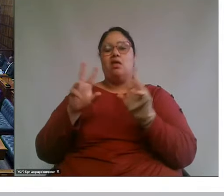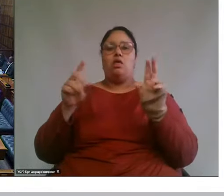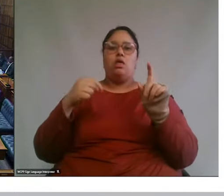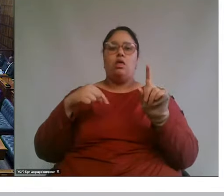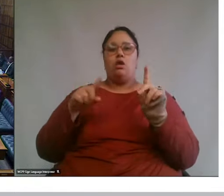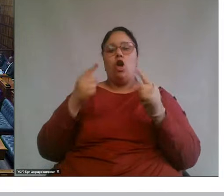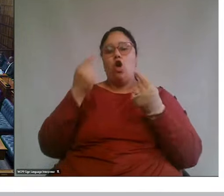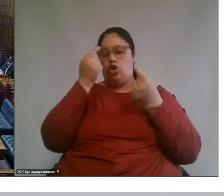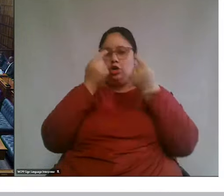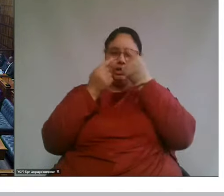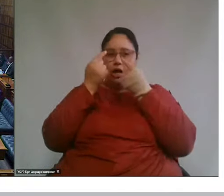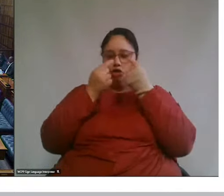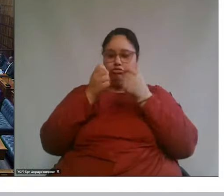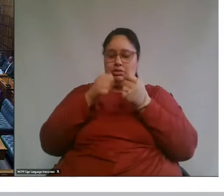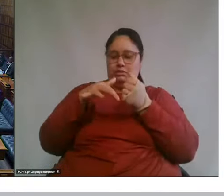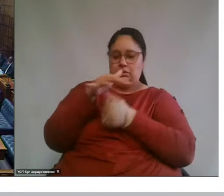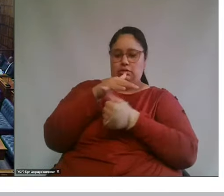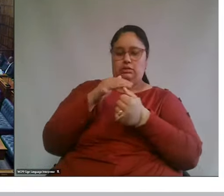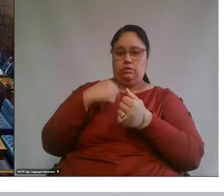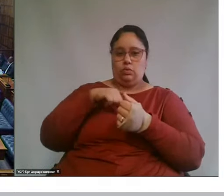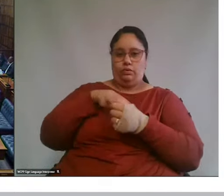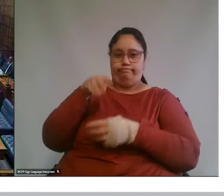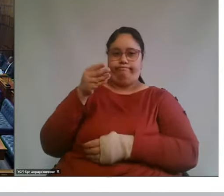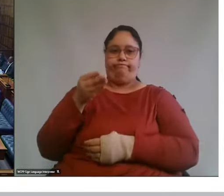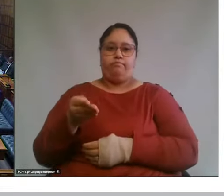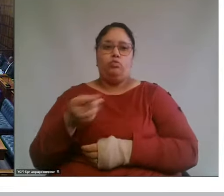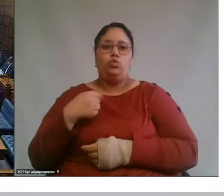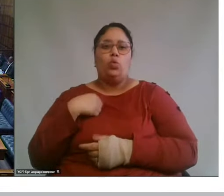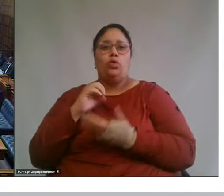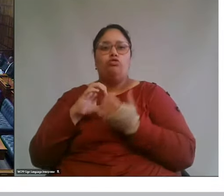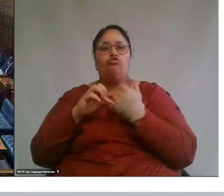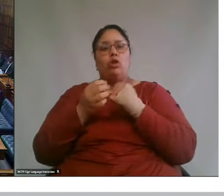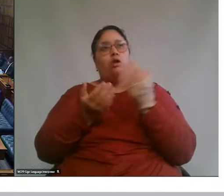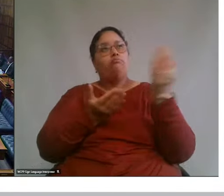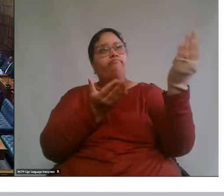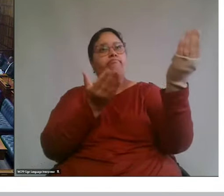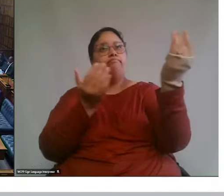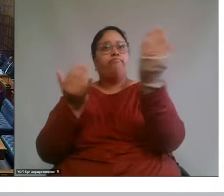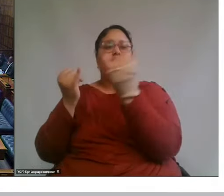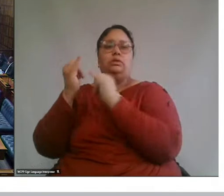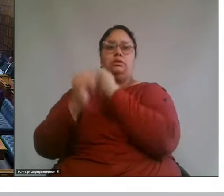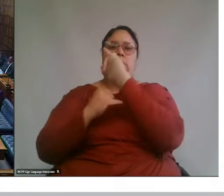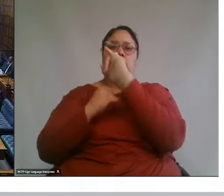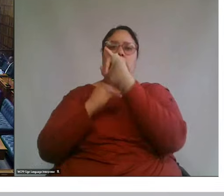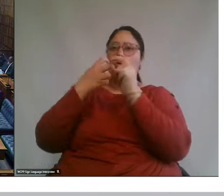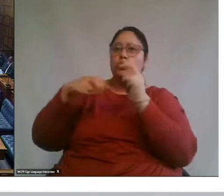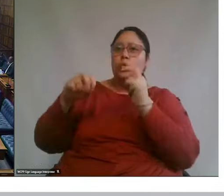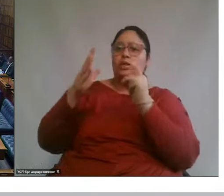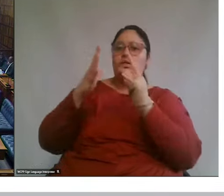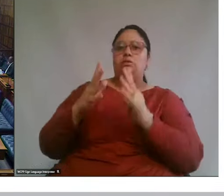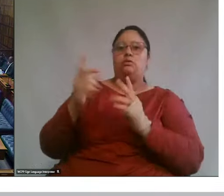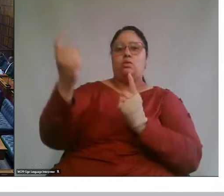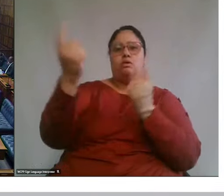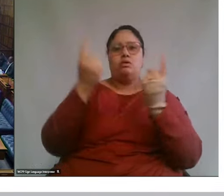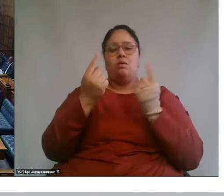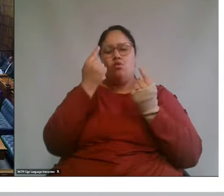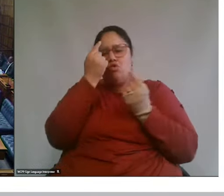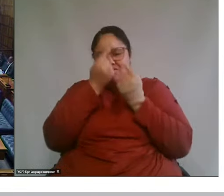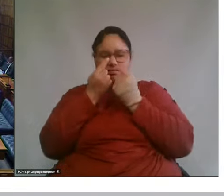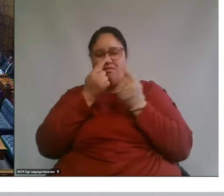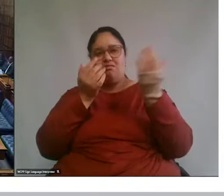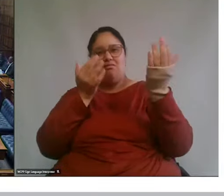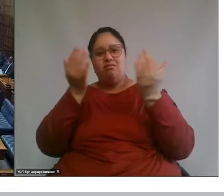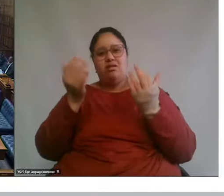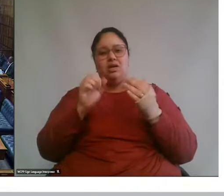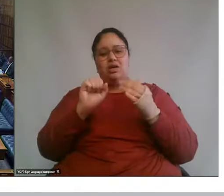consideration space so we try and get International tourists to consider and other you know and and South